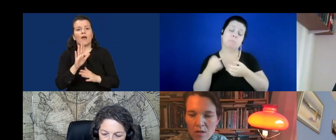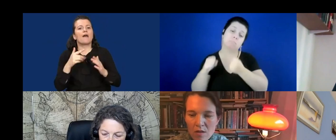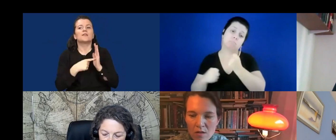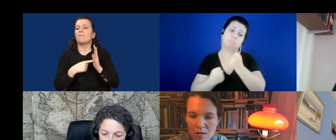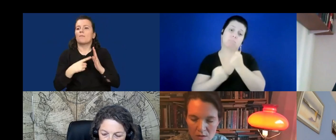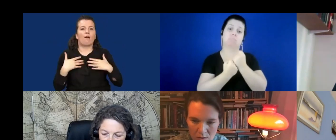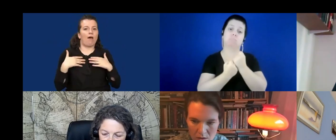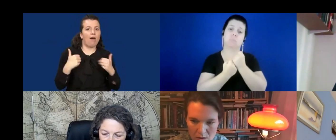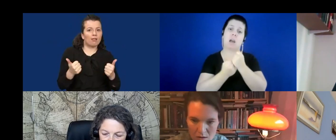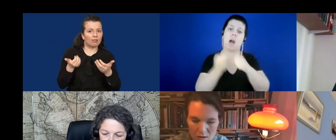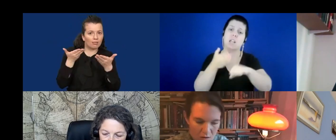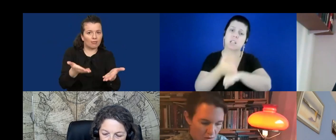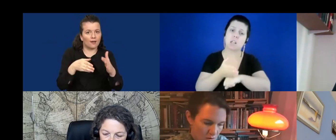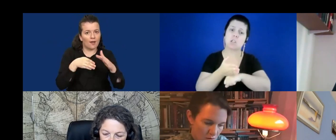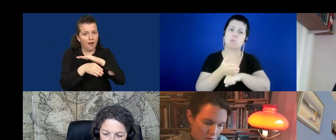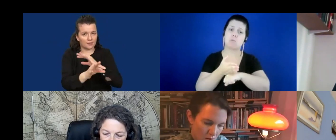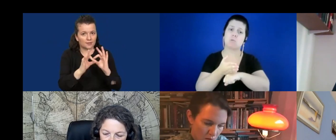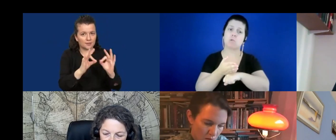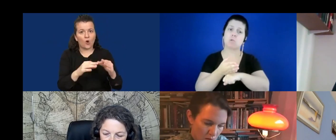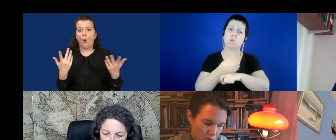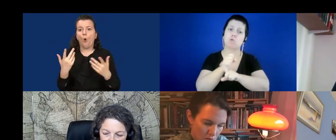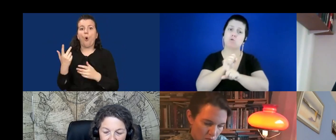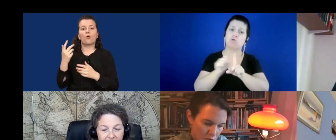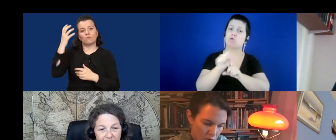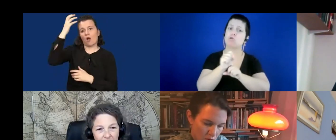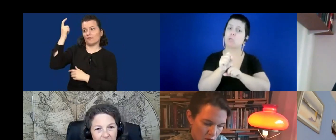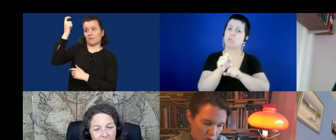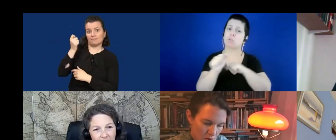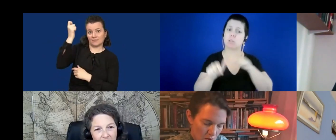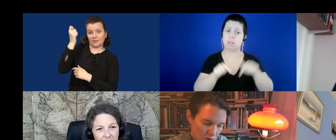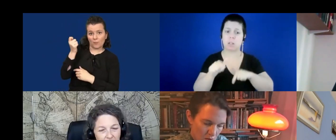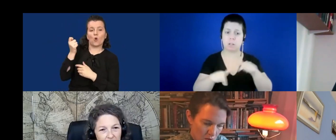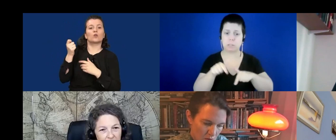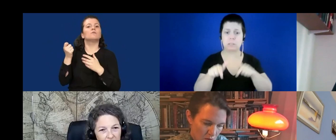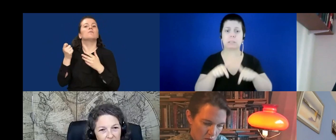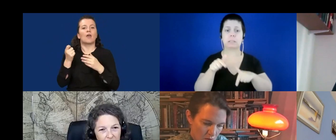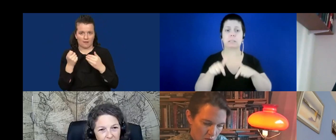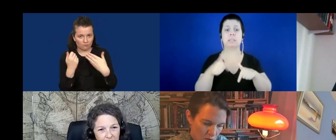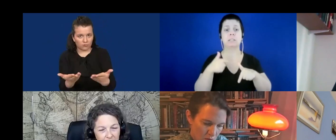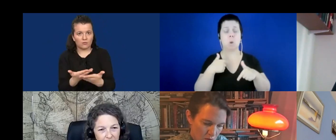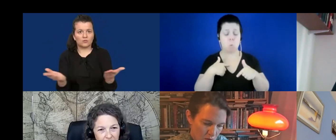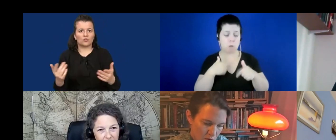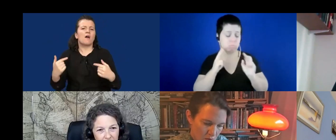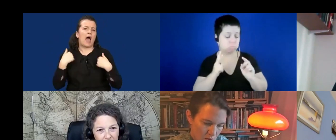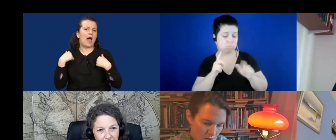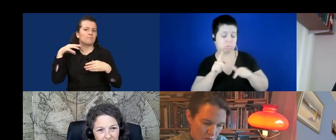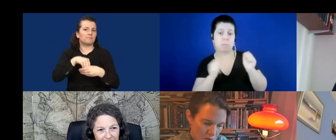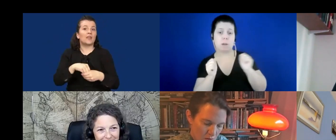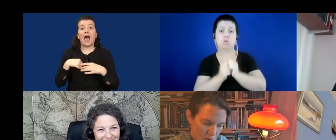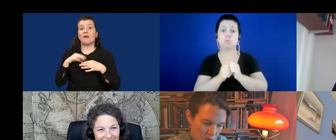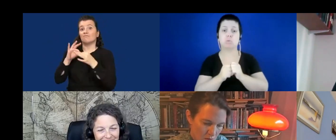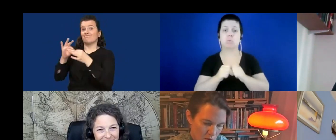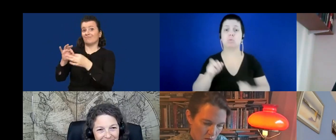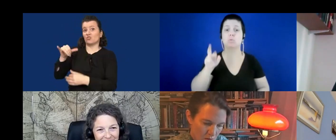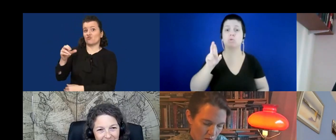social care that they need. And I lead on work that relates to that and work very closely with Jonathan Reid, who is the See